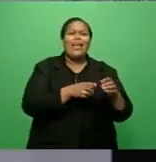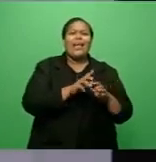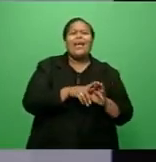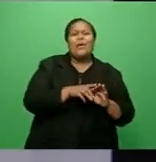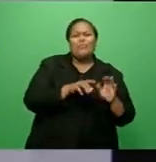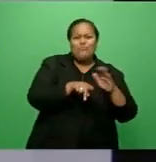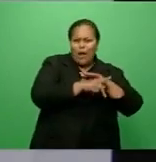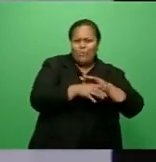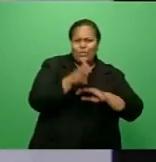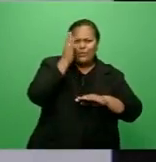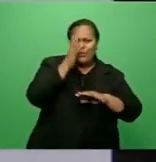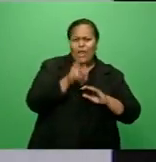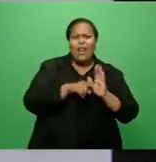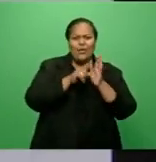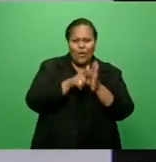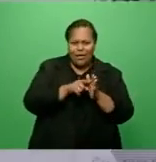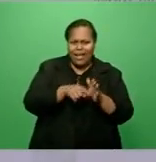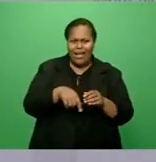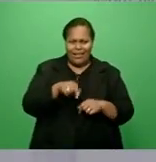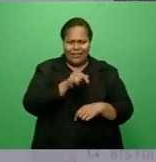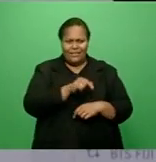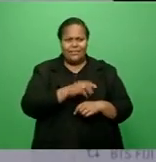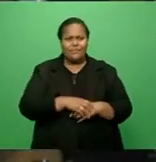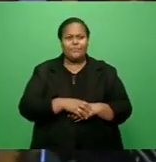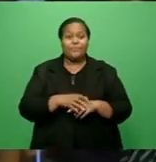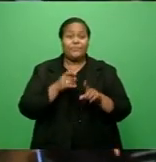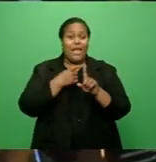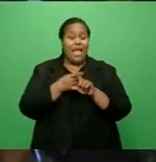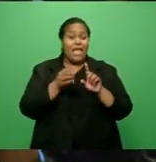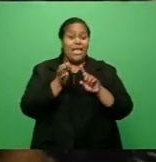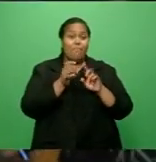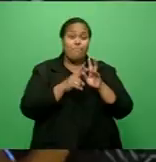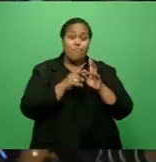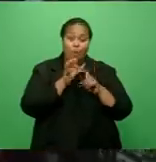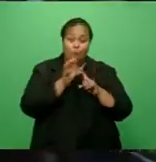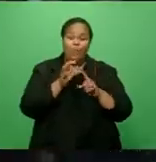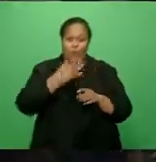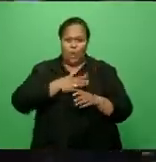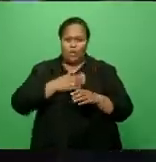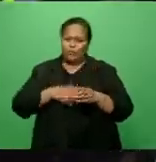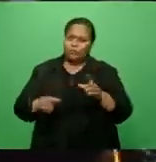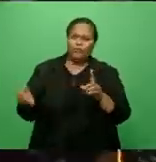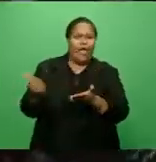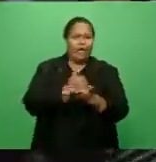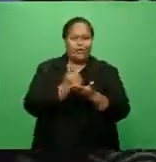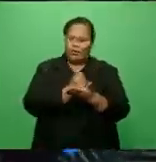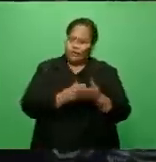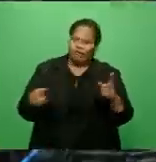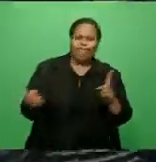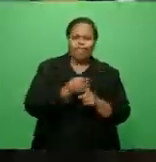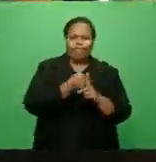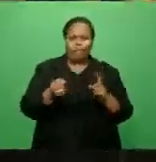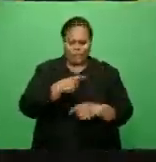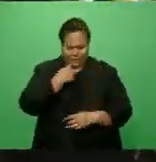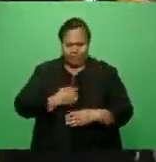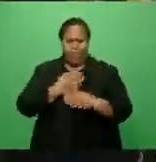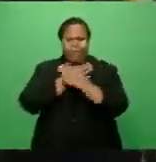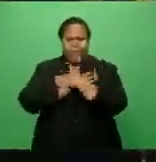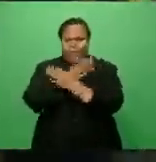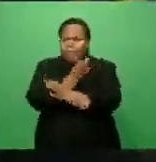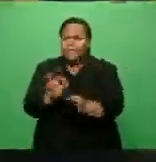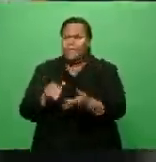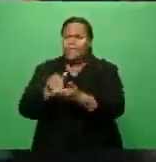Lotoka. K-pop followers led by BTS Army Fiji plan to actively spread the message of self-love, peace and helping one